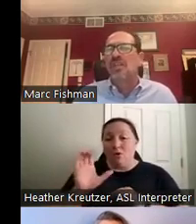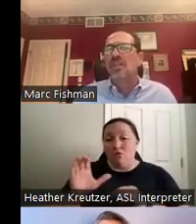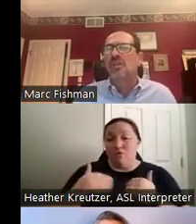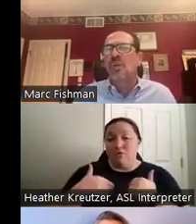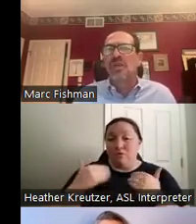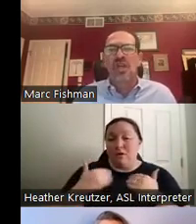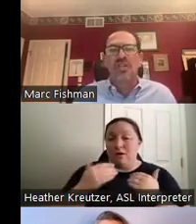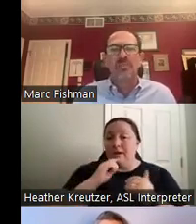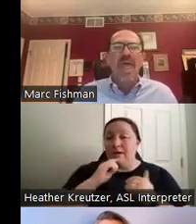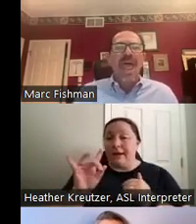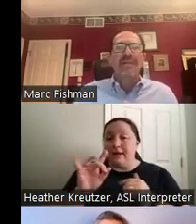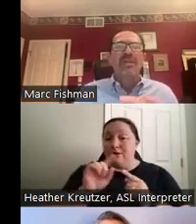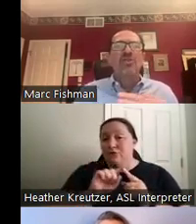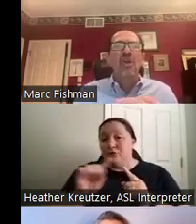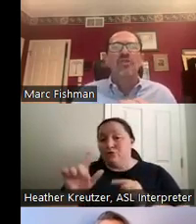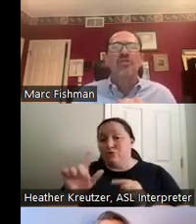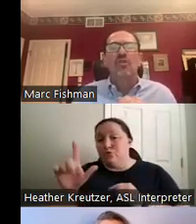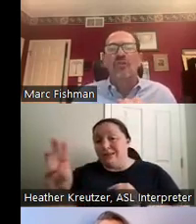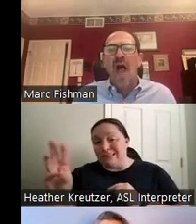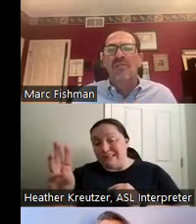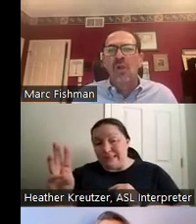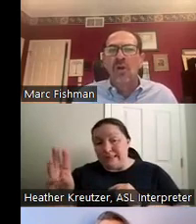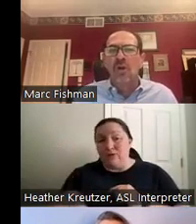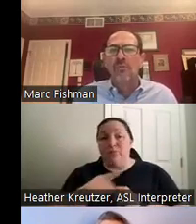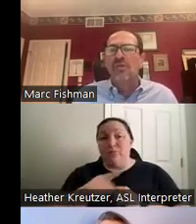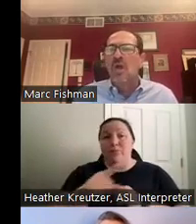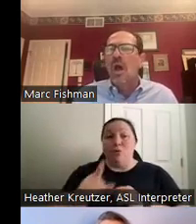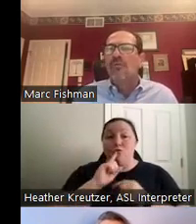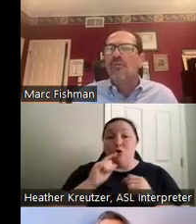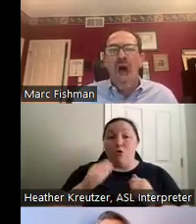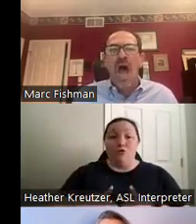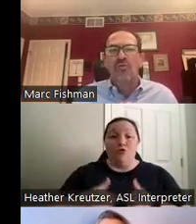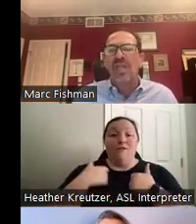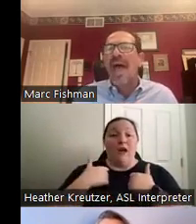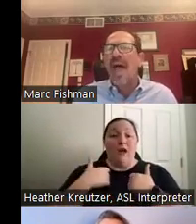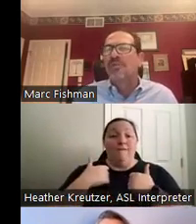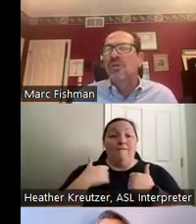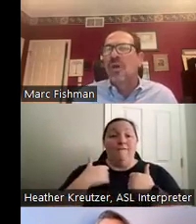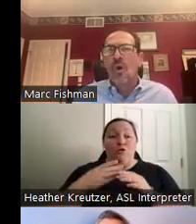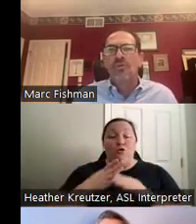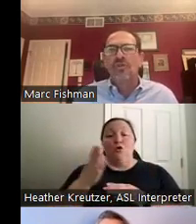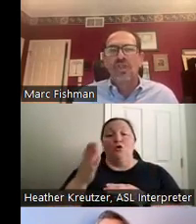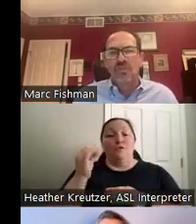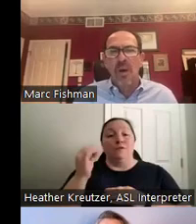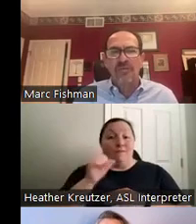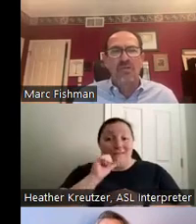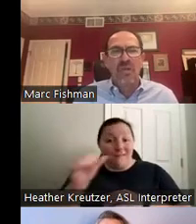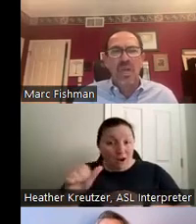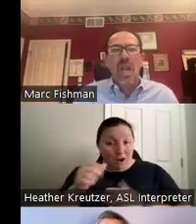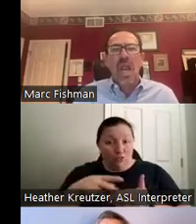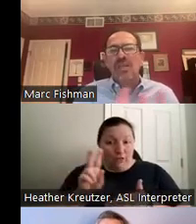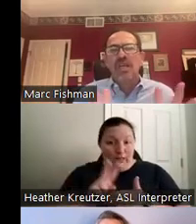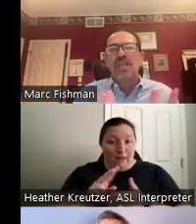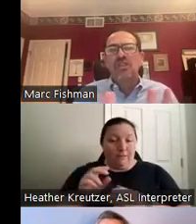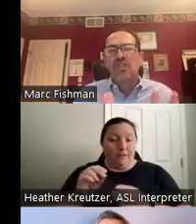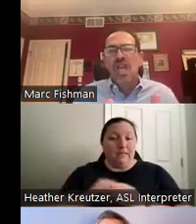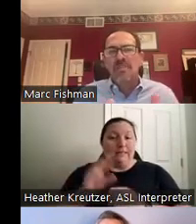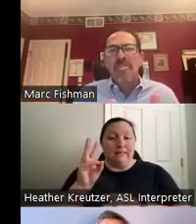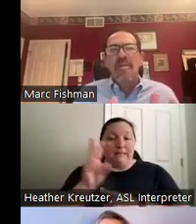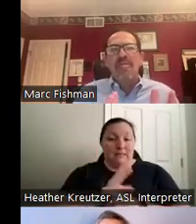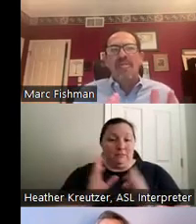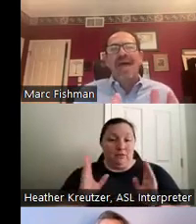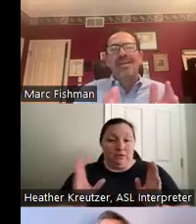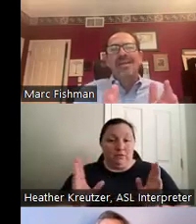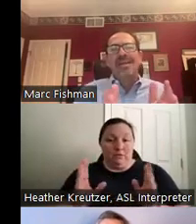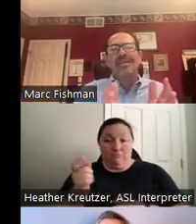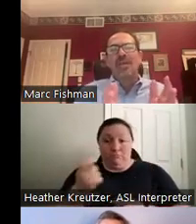adults, ages 18 to 26. And these are the survival curves of non-relapse over 6 months. And you can